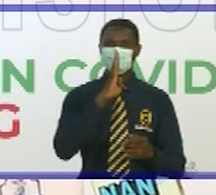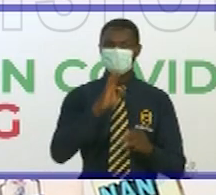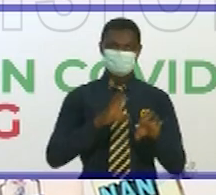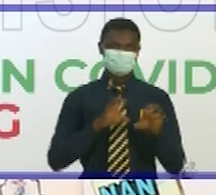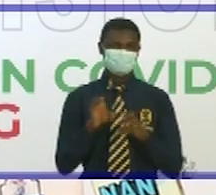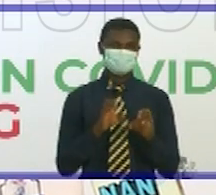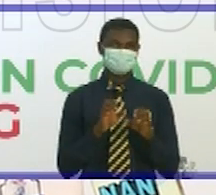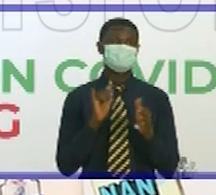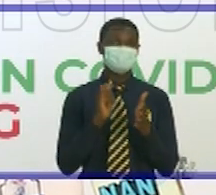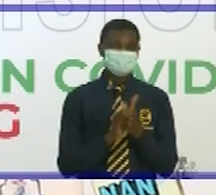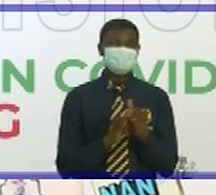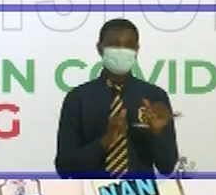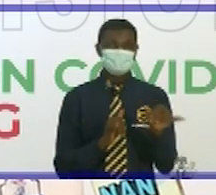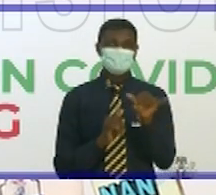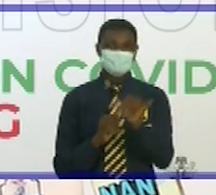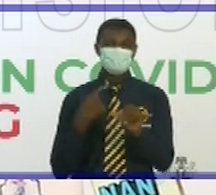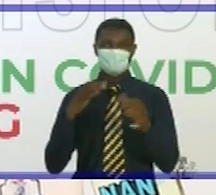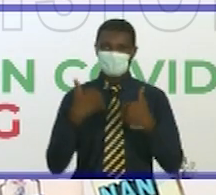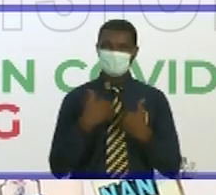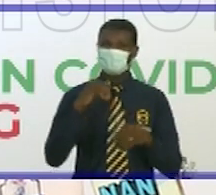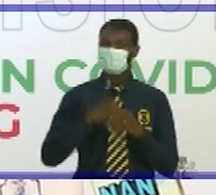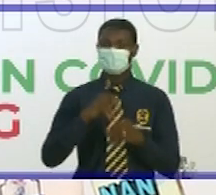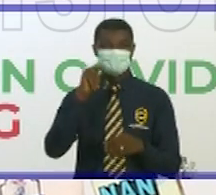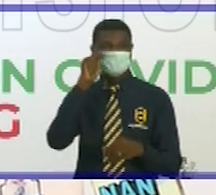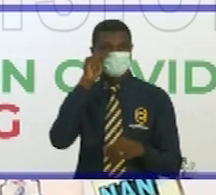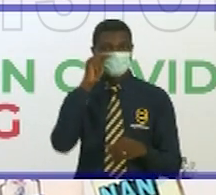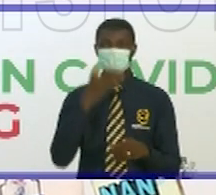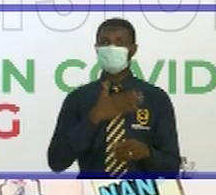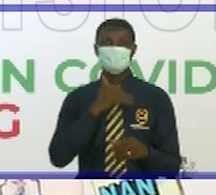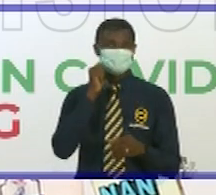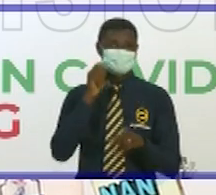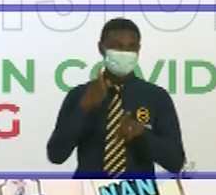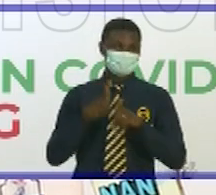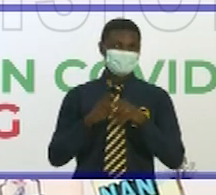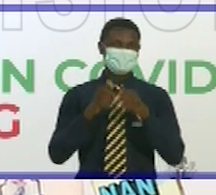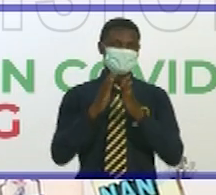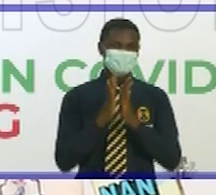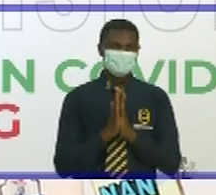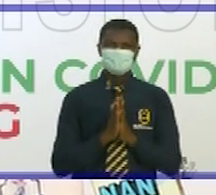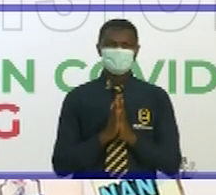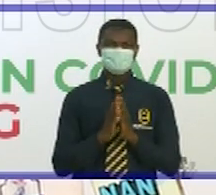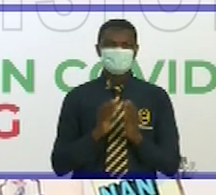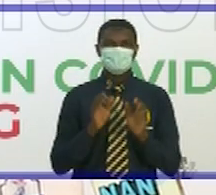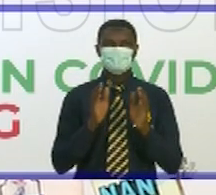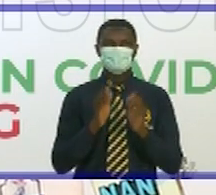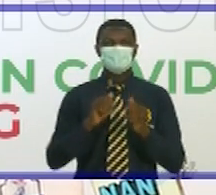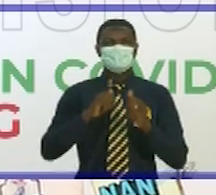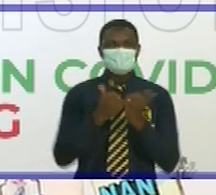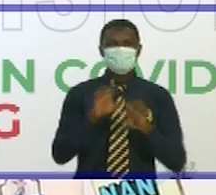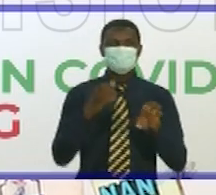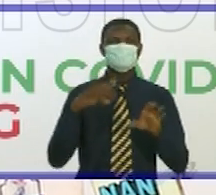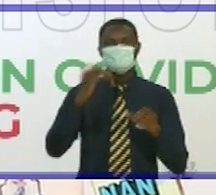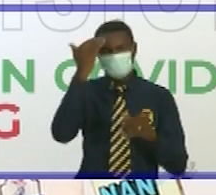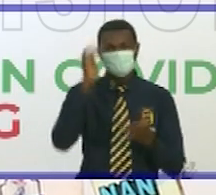have in Nigerians at the faith, because when my sister asked her, she said, how do we trust that the people will be the